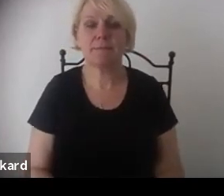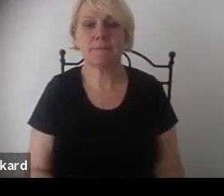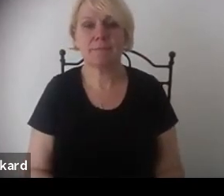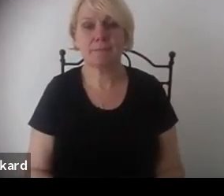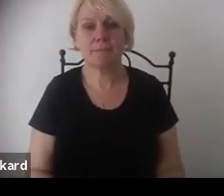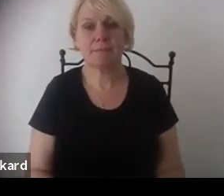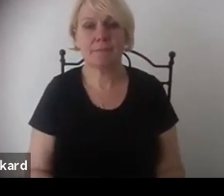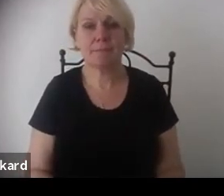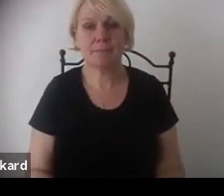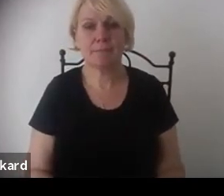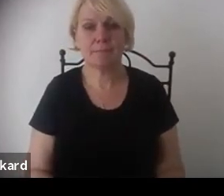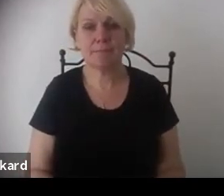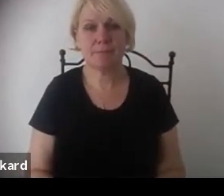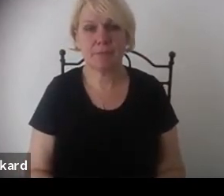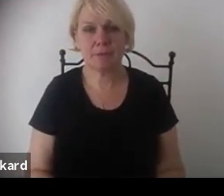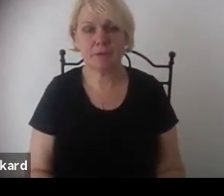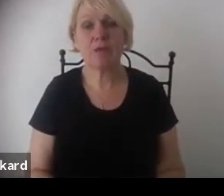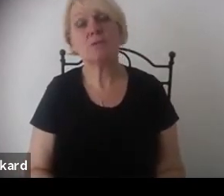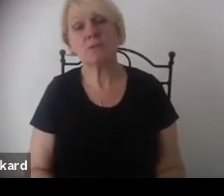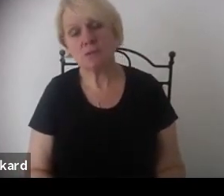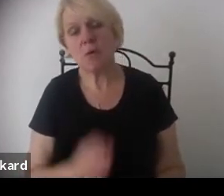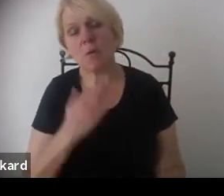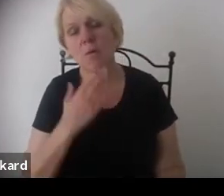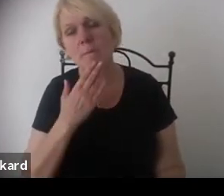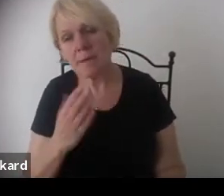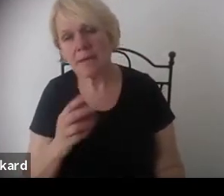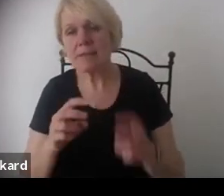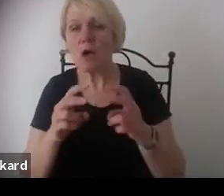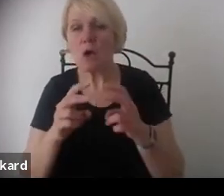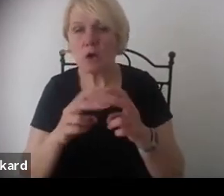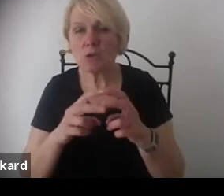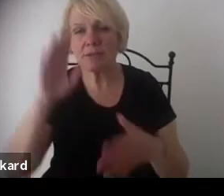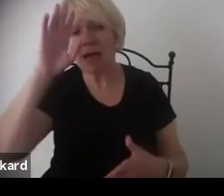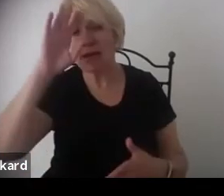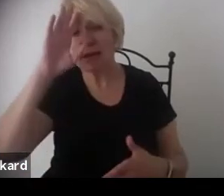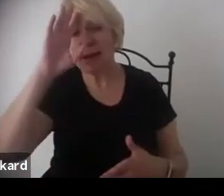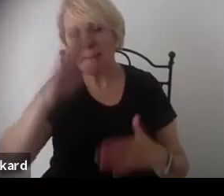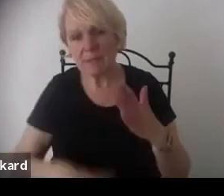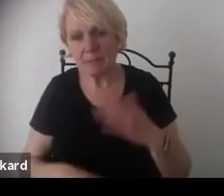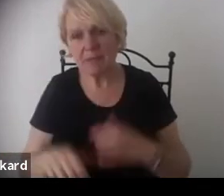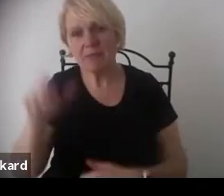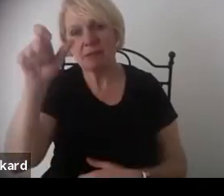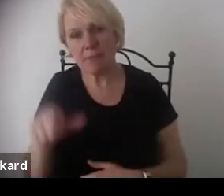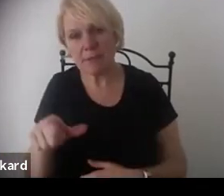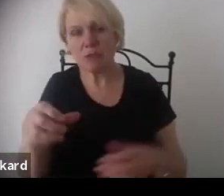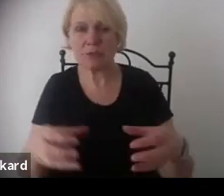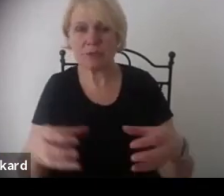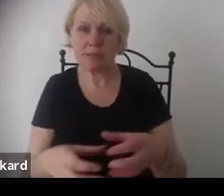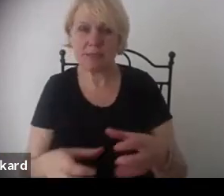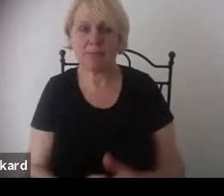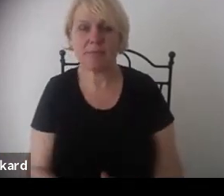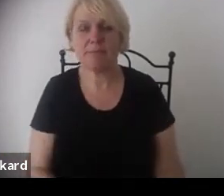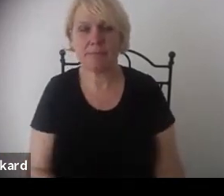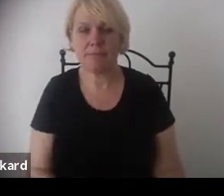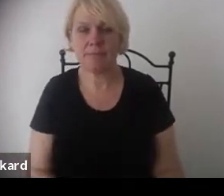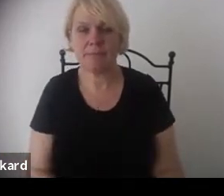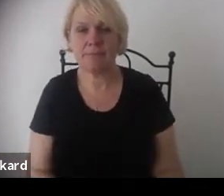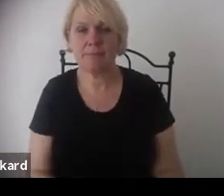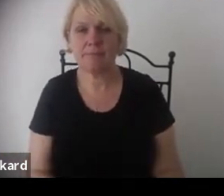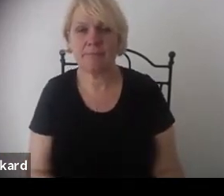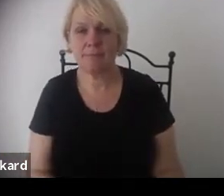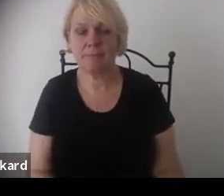urge people to contact our patients experience team with any specific concerns, and by all means